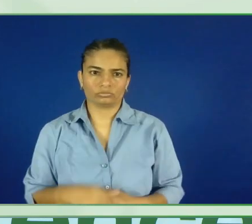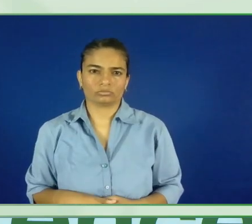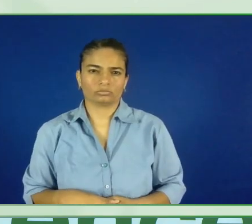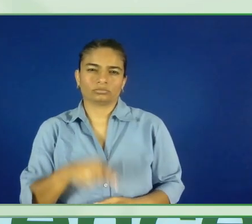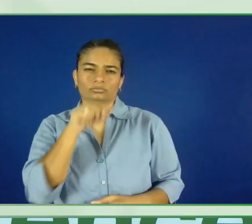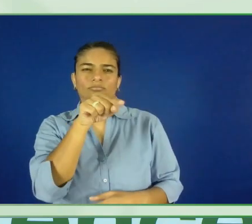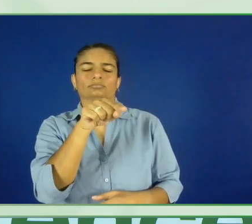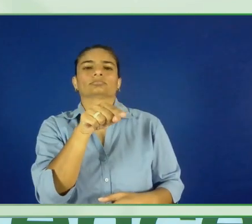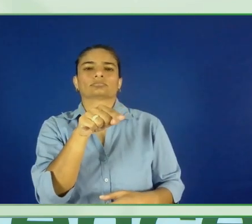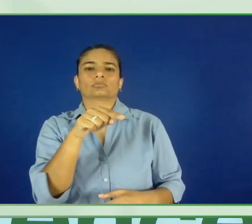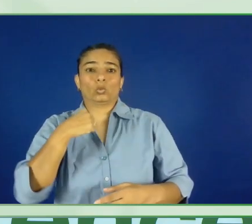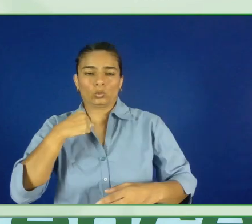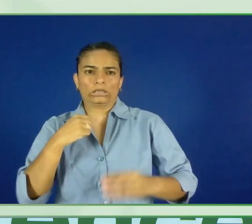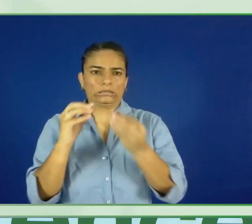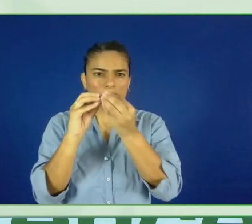Zero Project data.